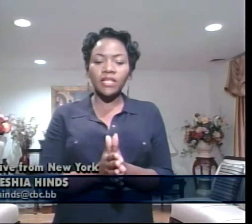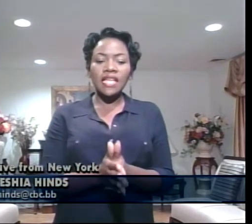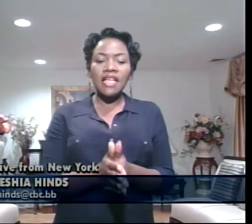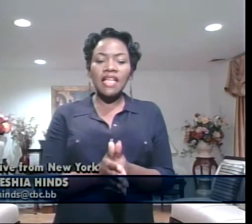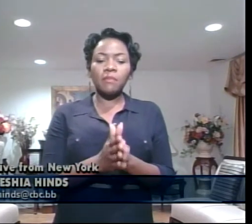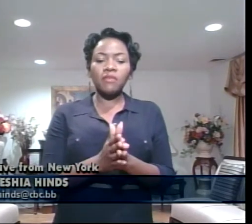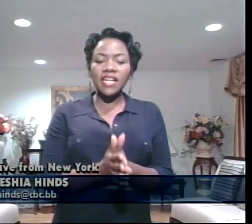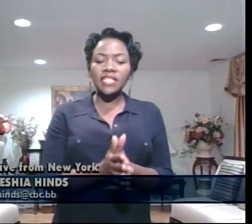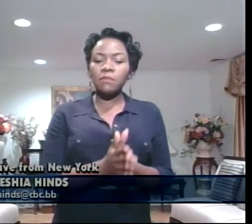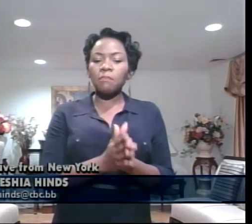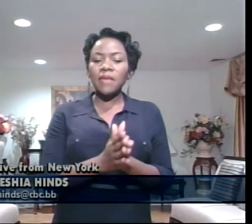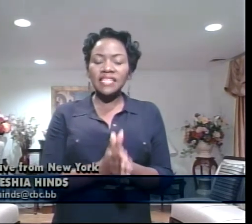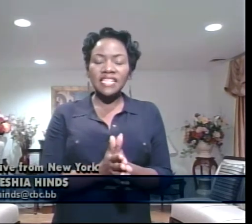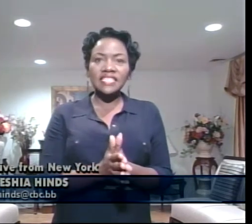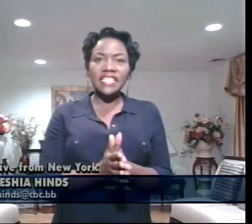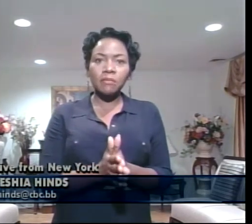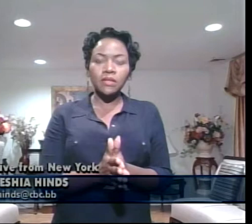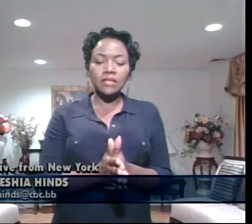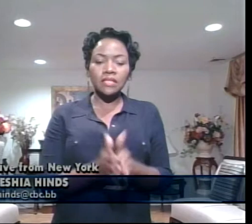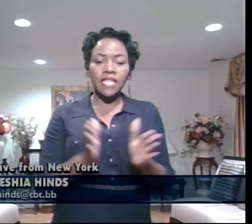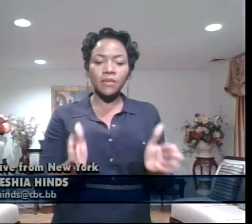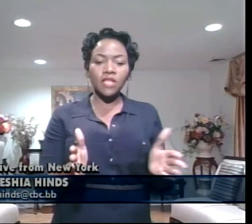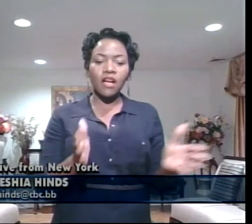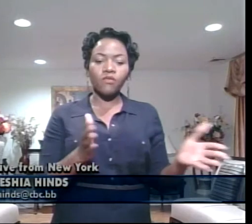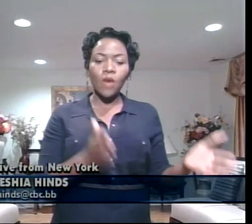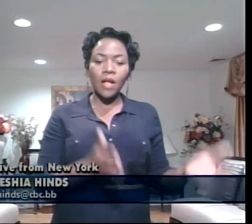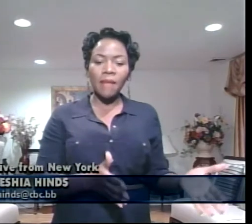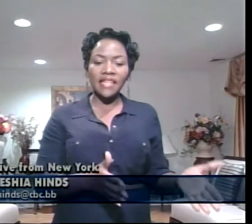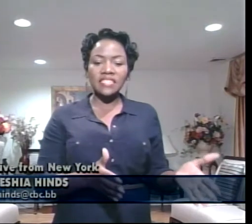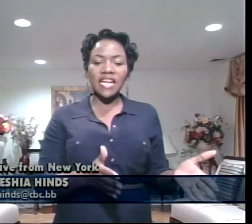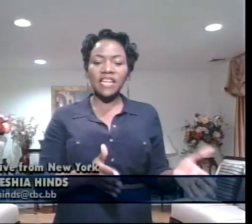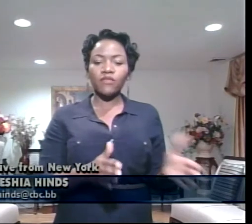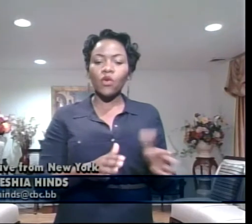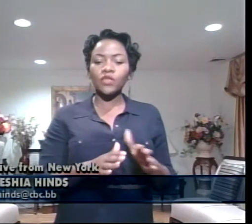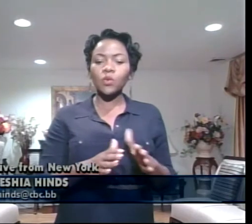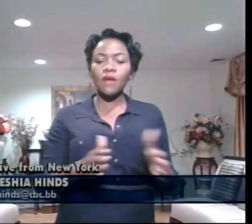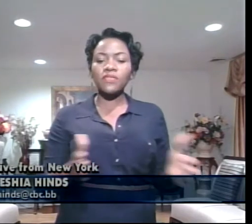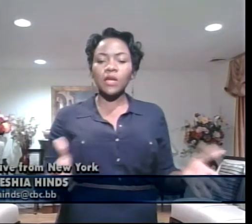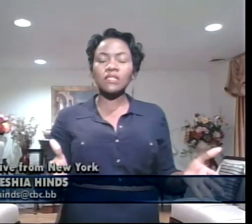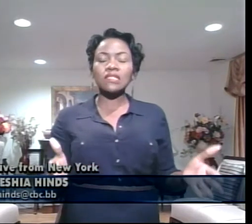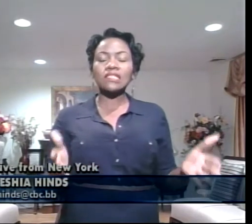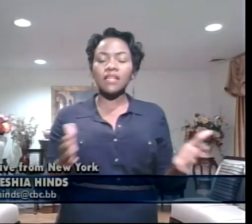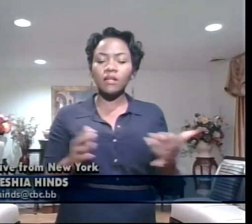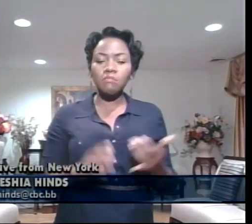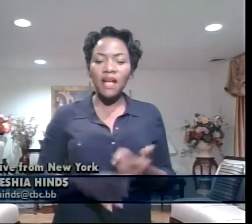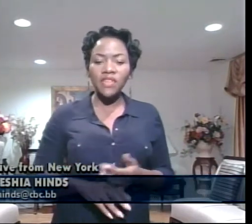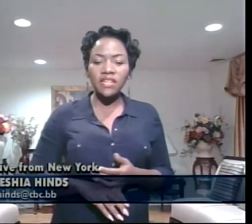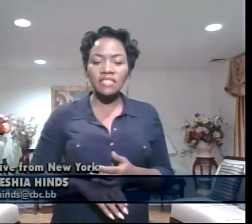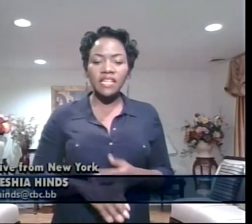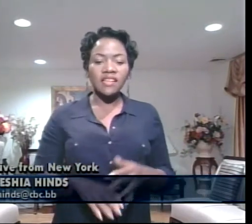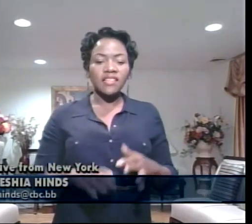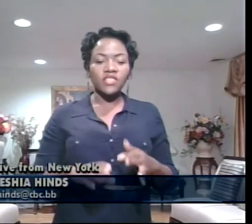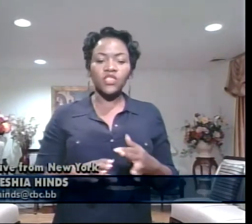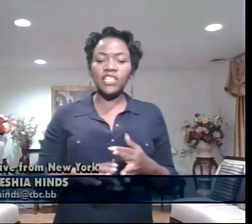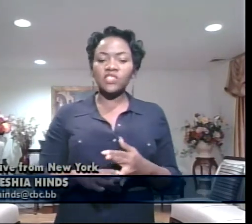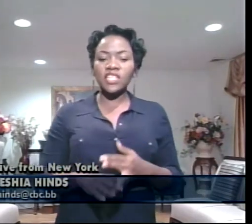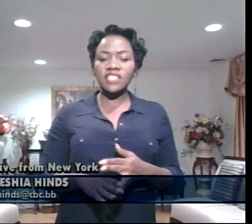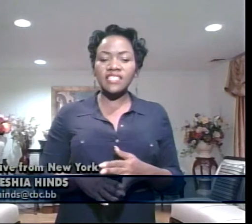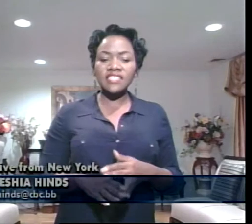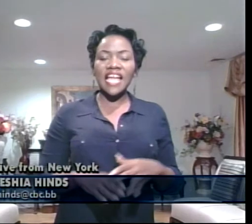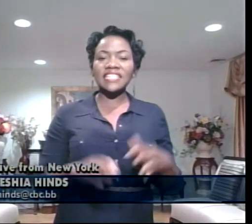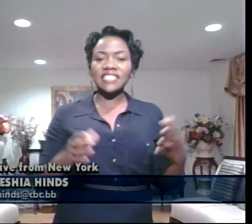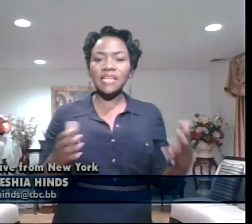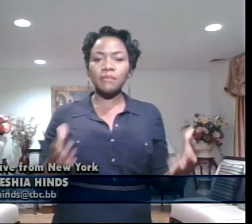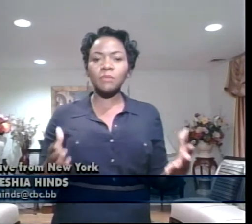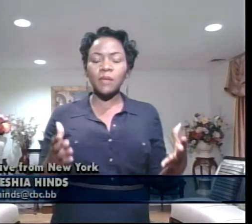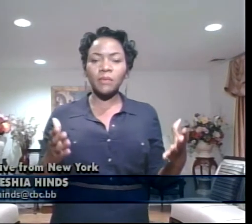in Brooklyn that provides basic staples of well-balanced diet for over 12,000 single mothers, senior